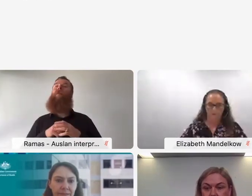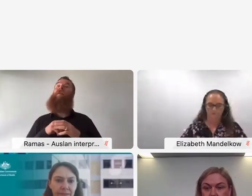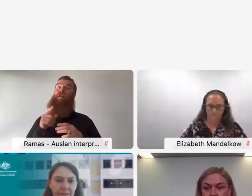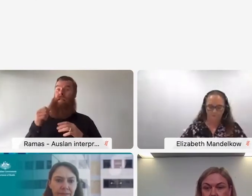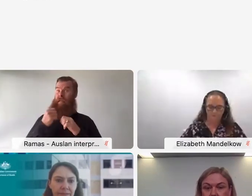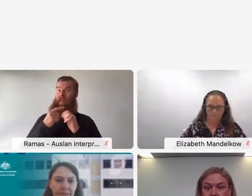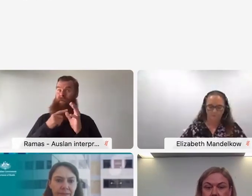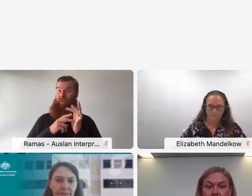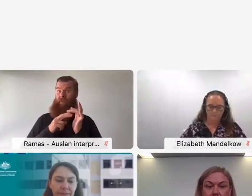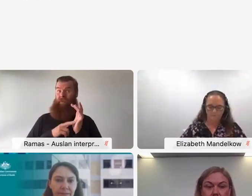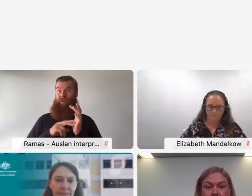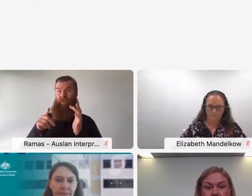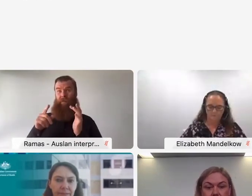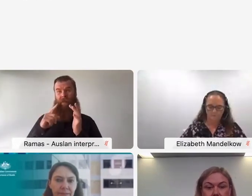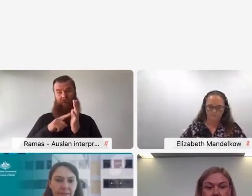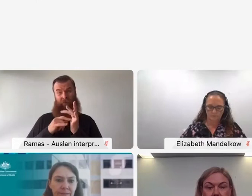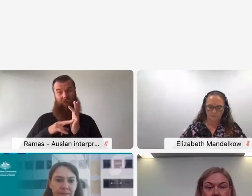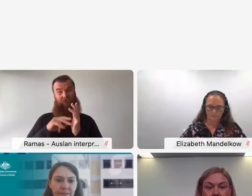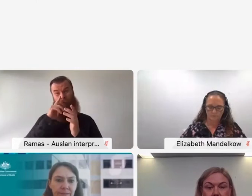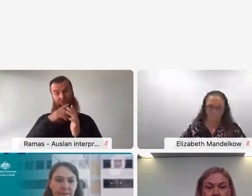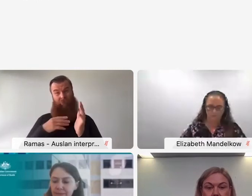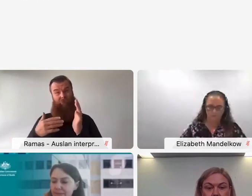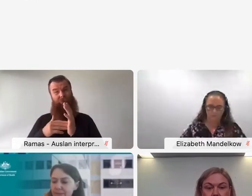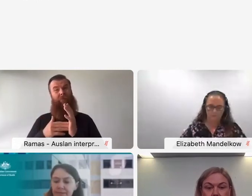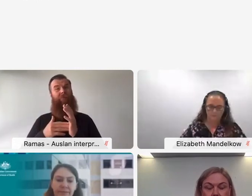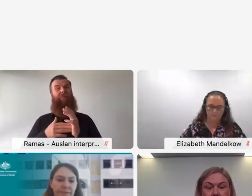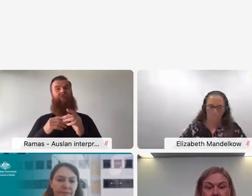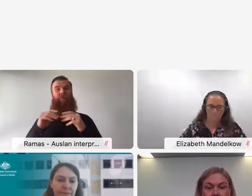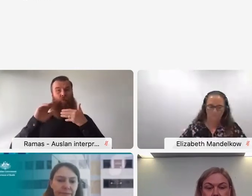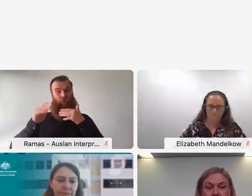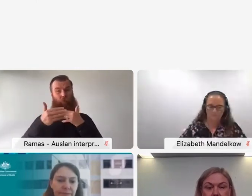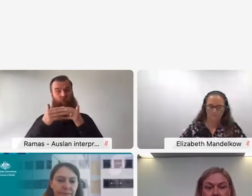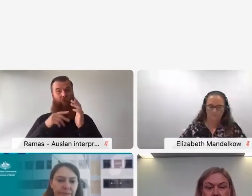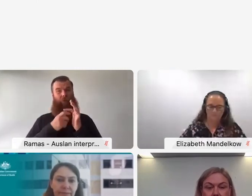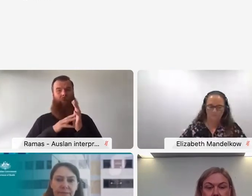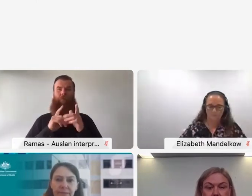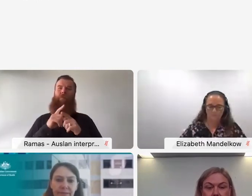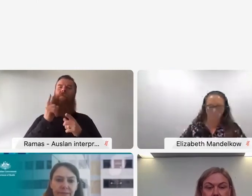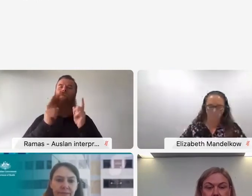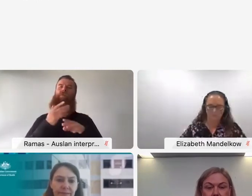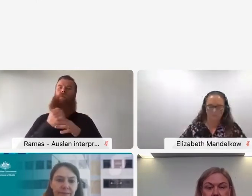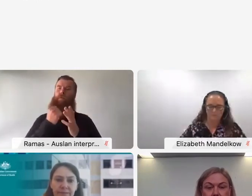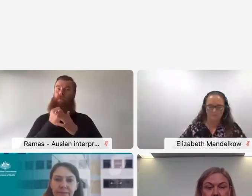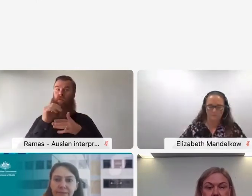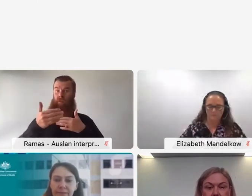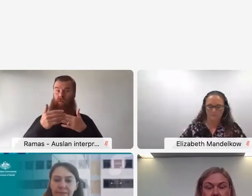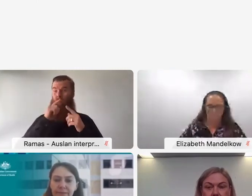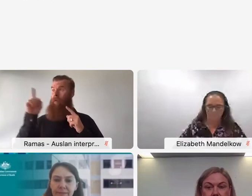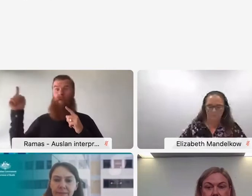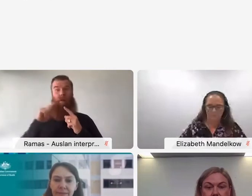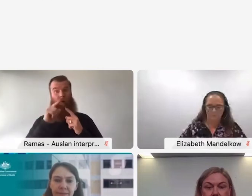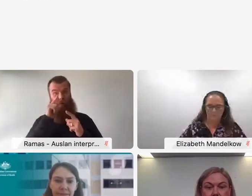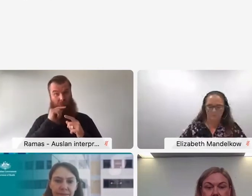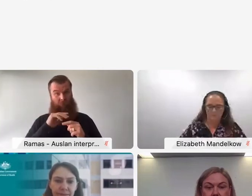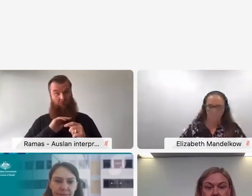them on the short-term visas anyway. That might only be for agriculture. So apologies if I've messed up, but that long term, they can come